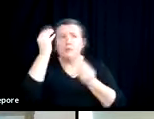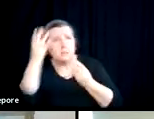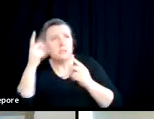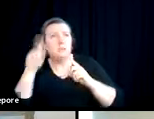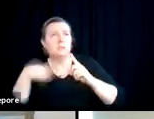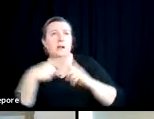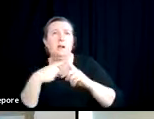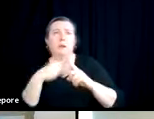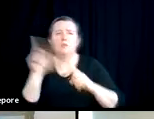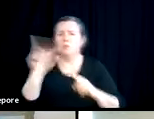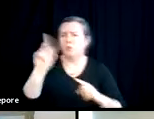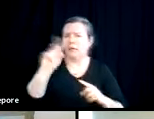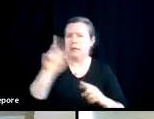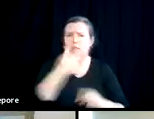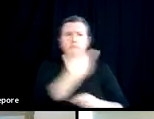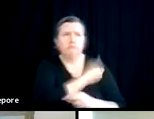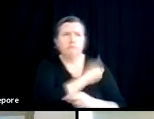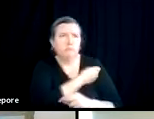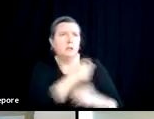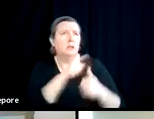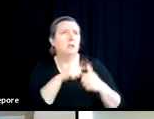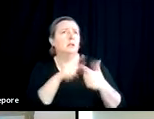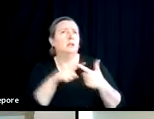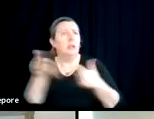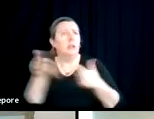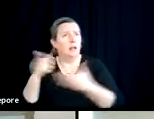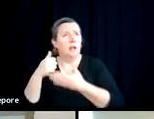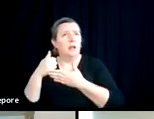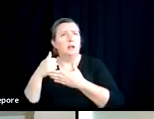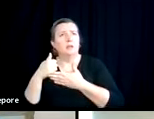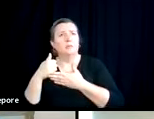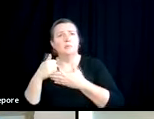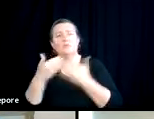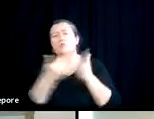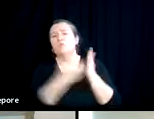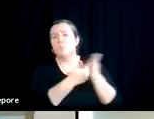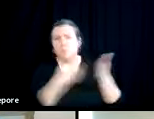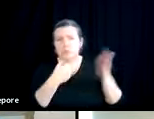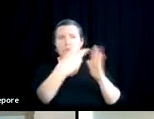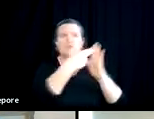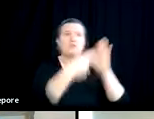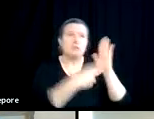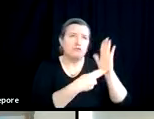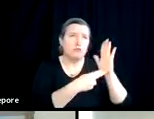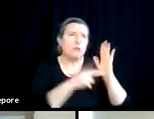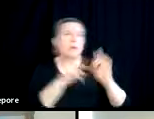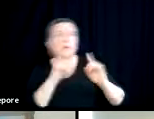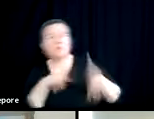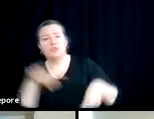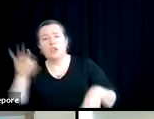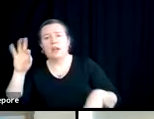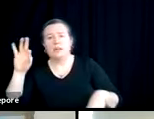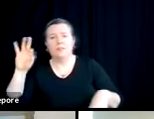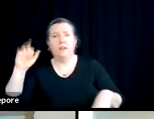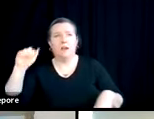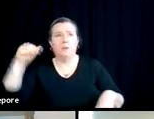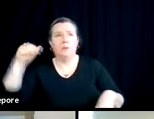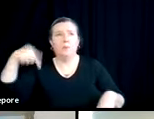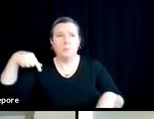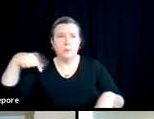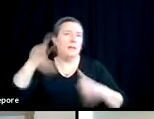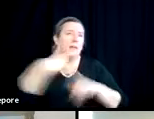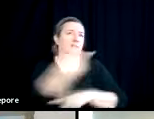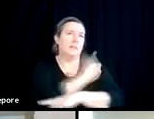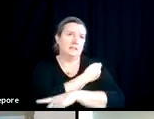pre-register individuals and answer frequently asked questions about COVID-19 vaccine. We hope to bring up